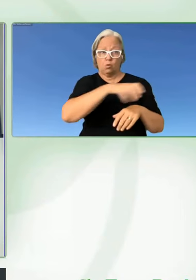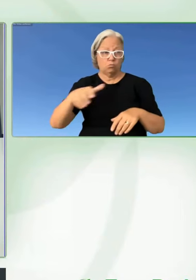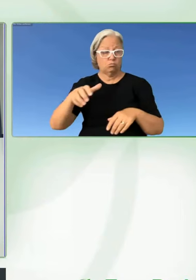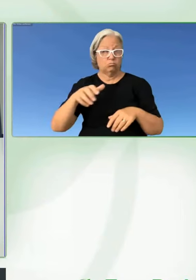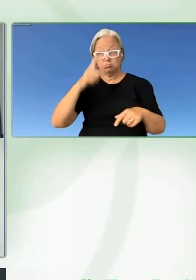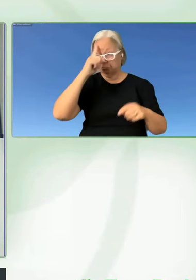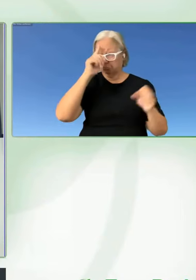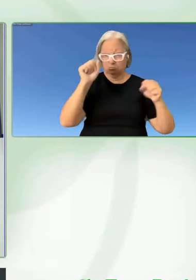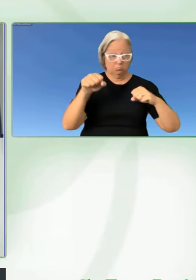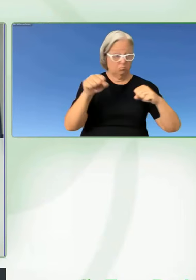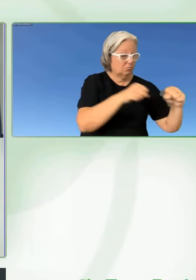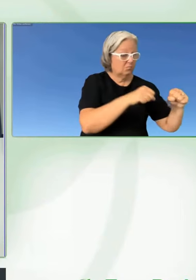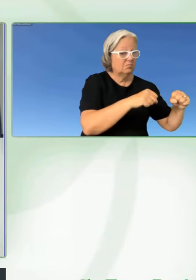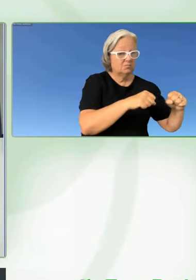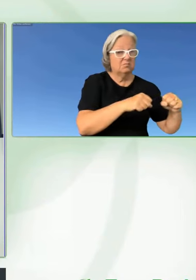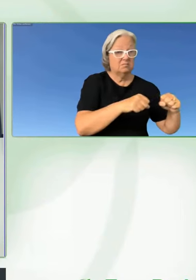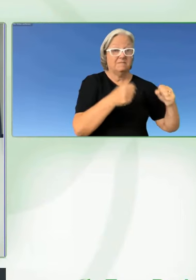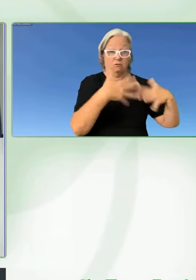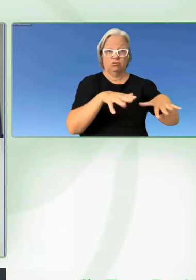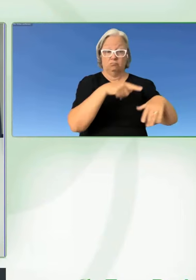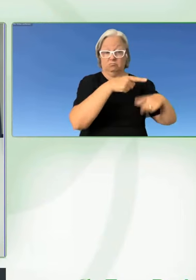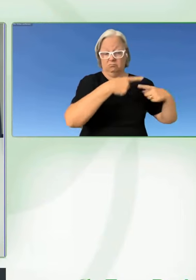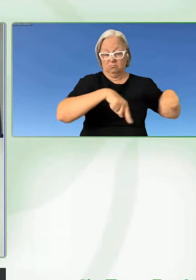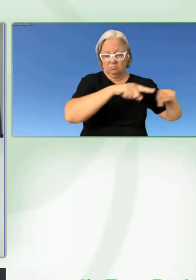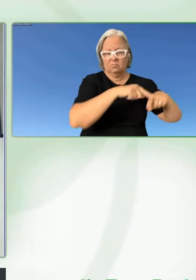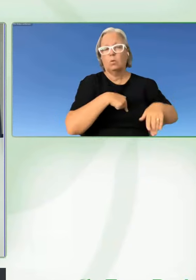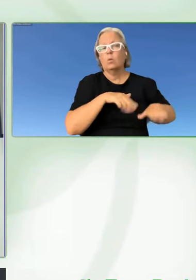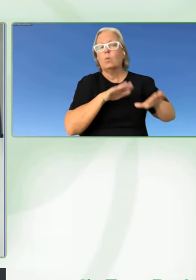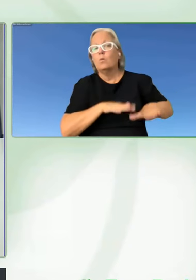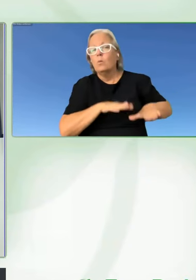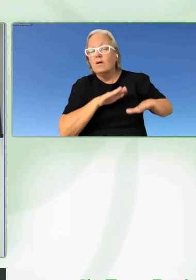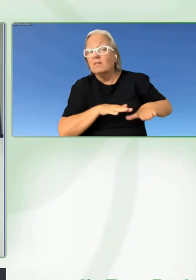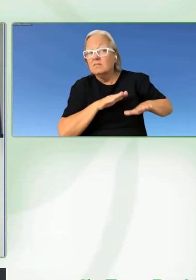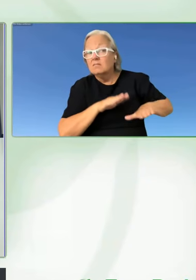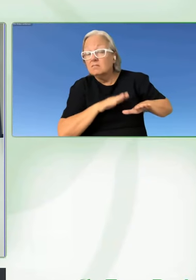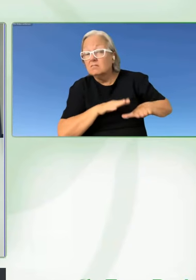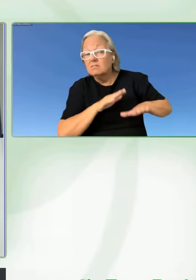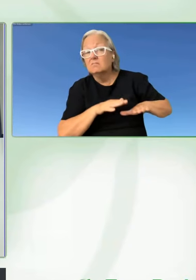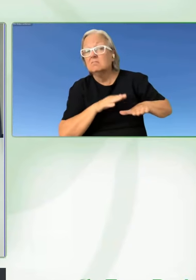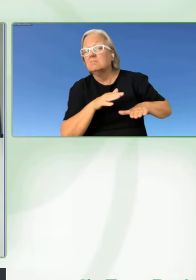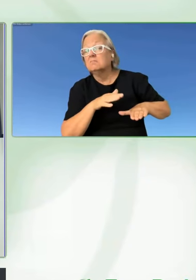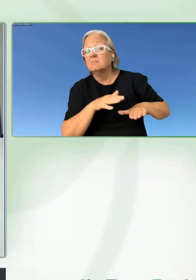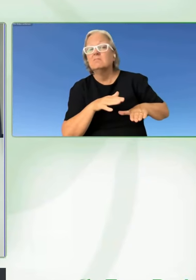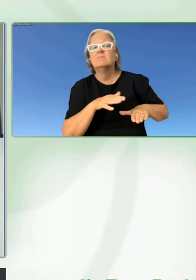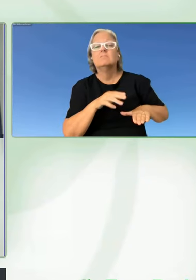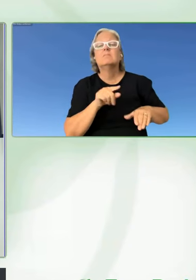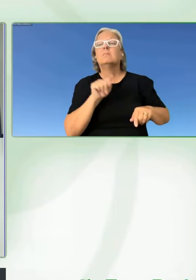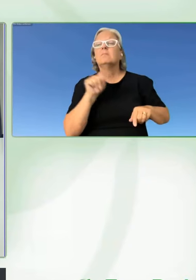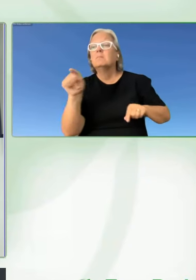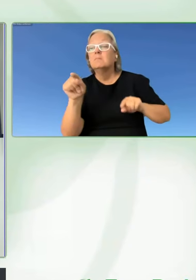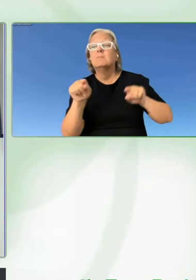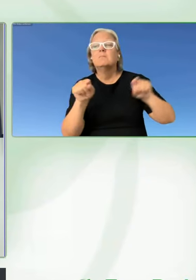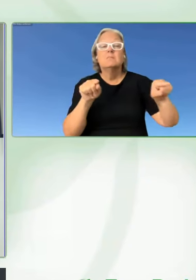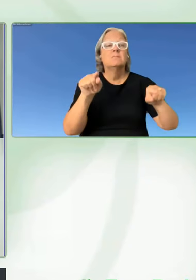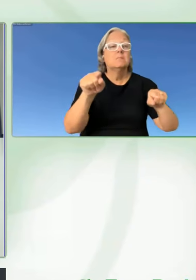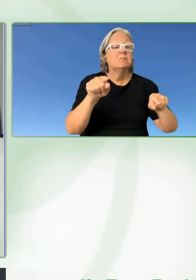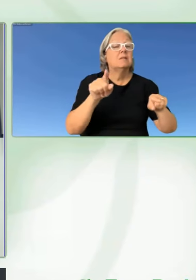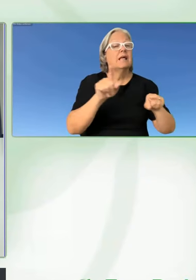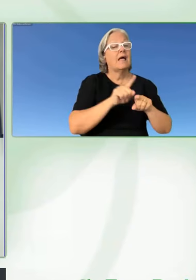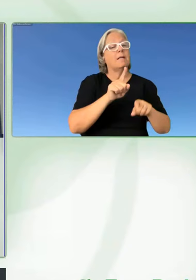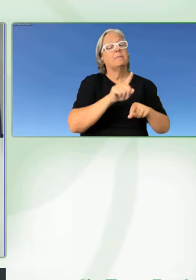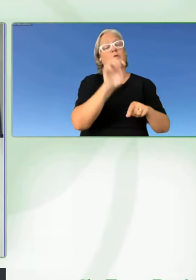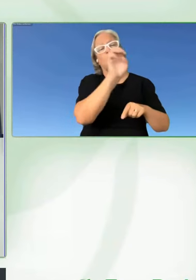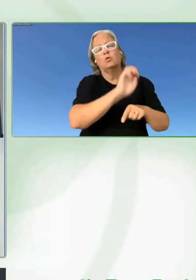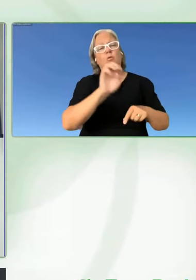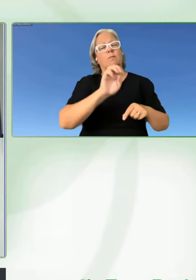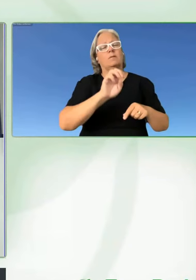the council side, and now we are waiting for the final steps so the two co-legislators could co-sign the European Disability Card and the